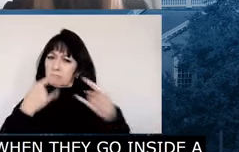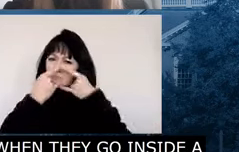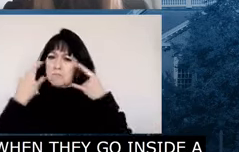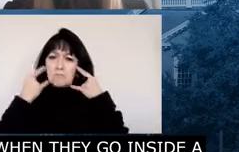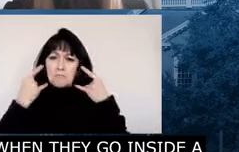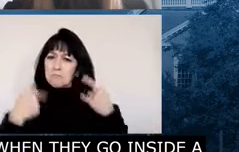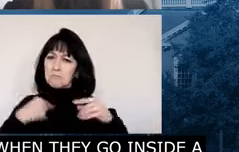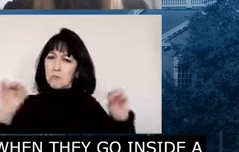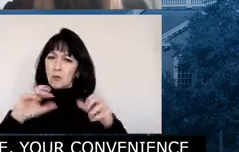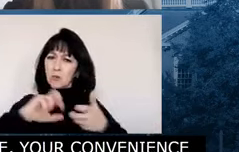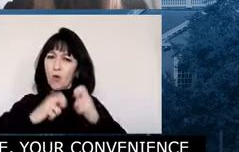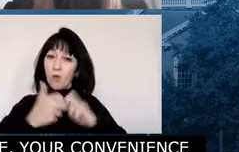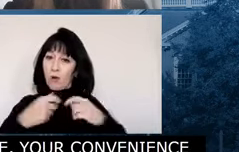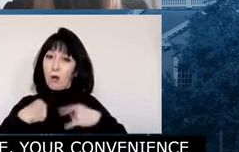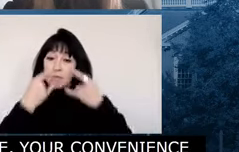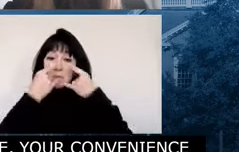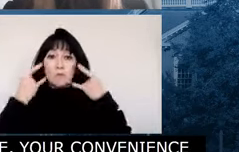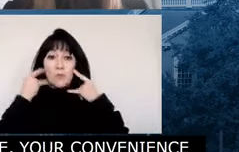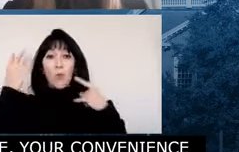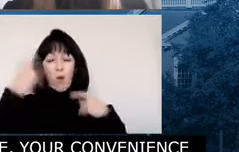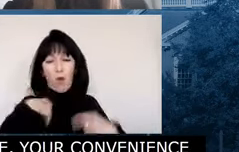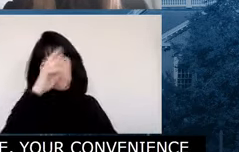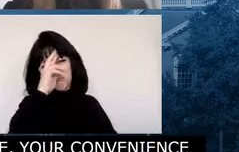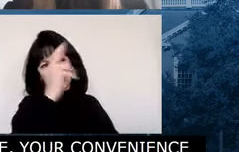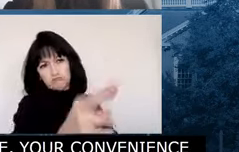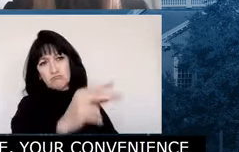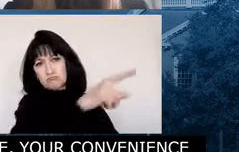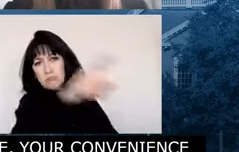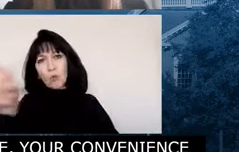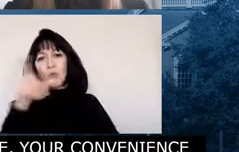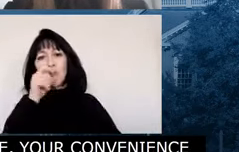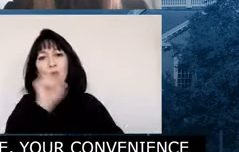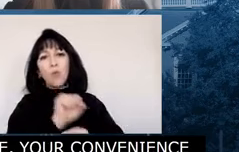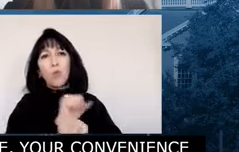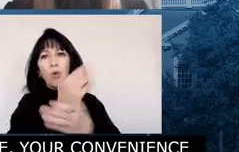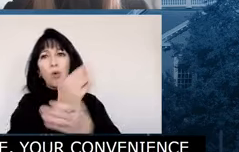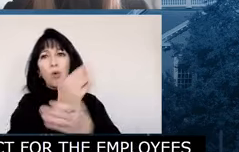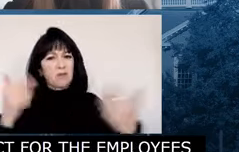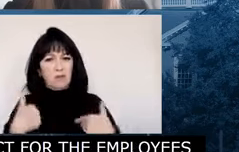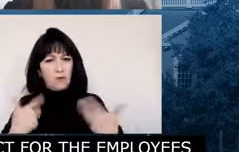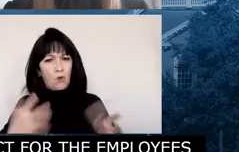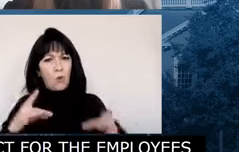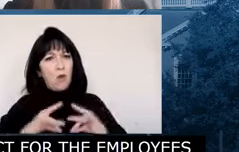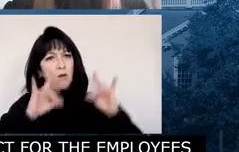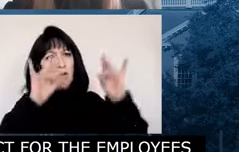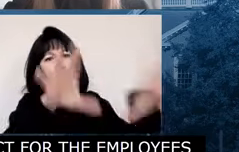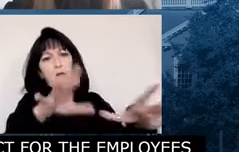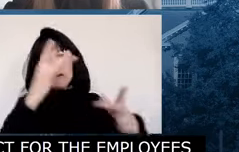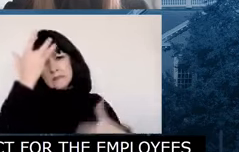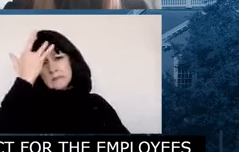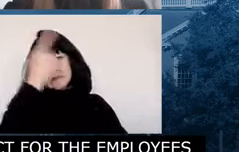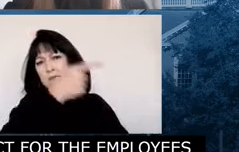in there, right? And for the businesses that employ those employees.